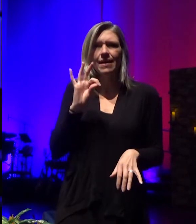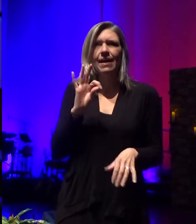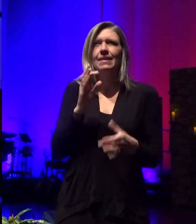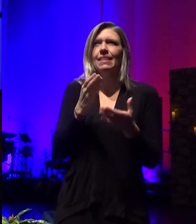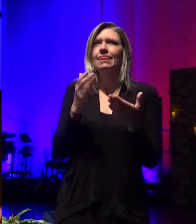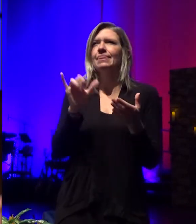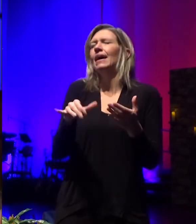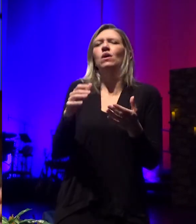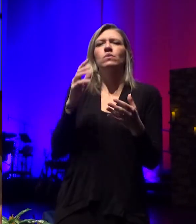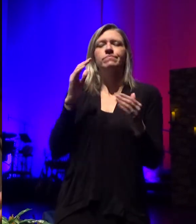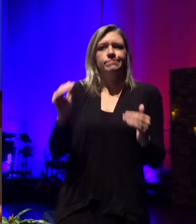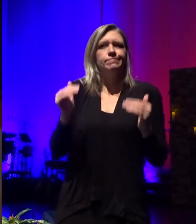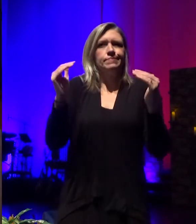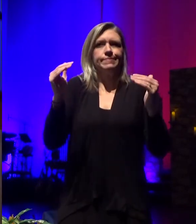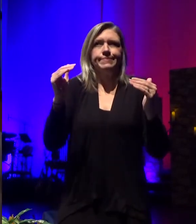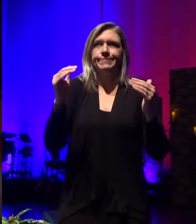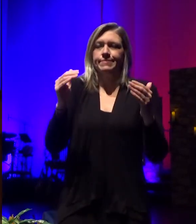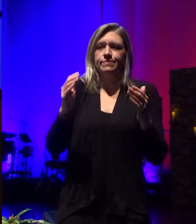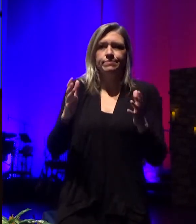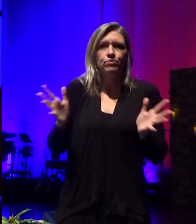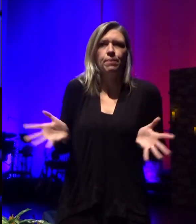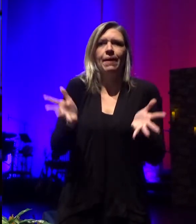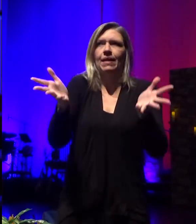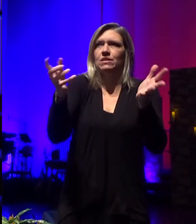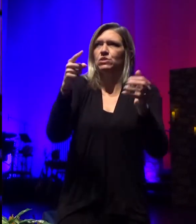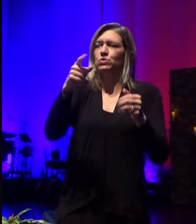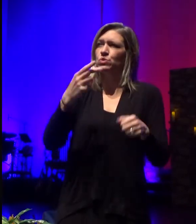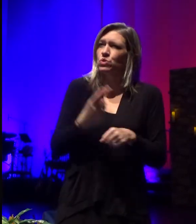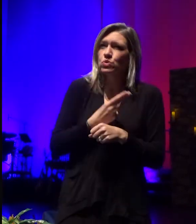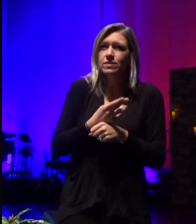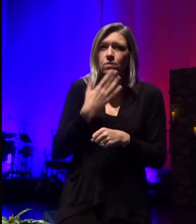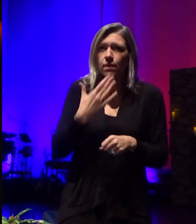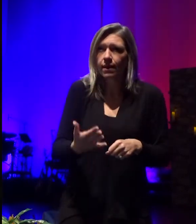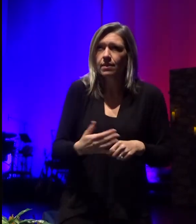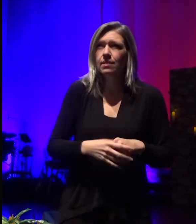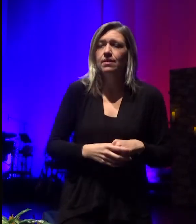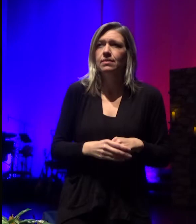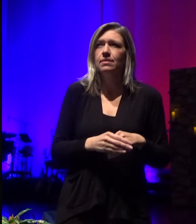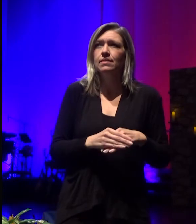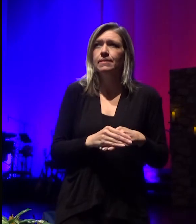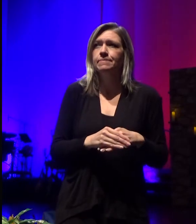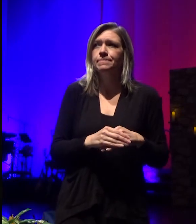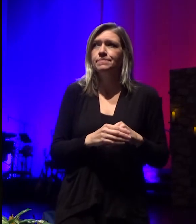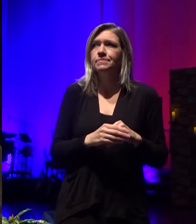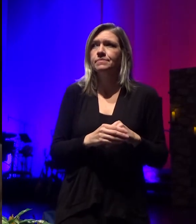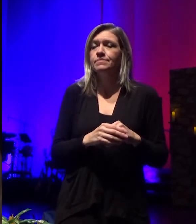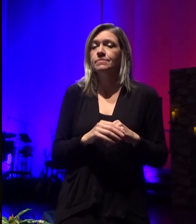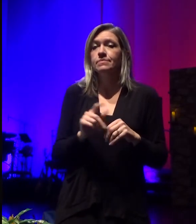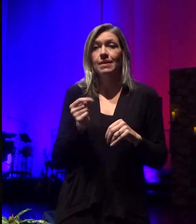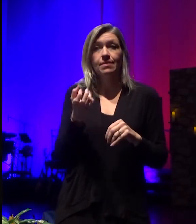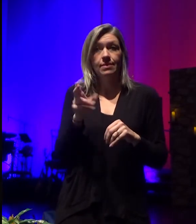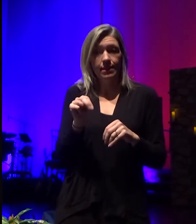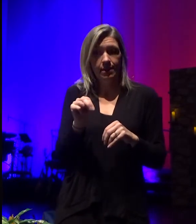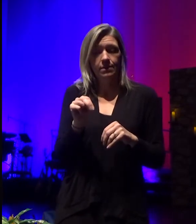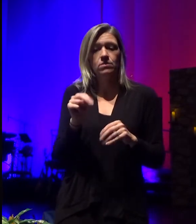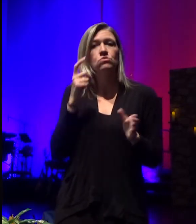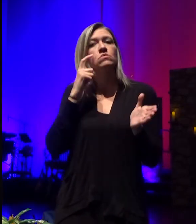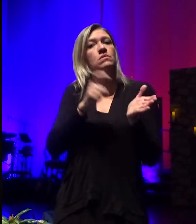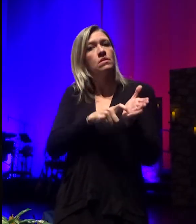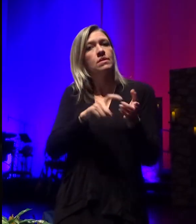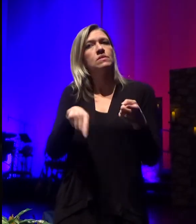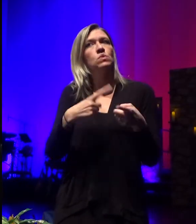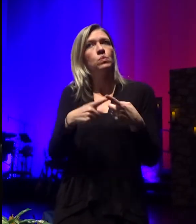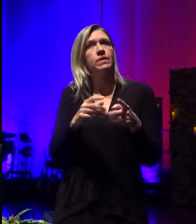you. Find that which propels you. Use it well. And then know the time when it's